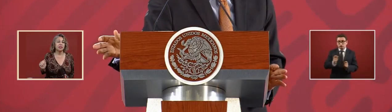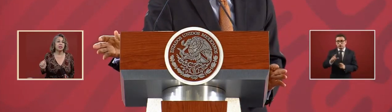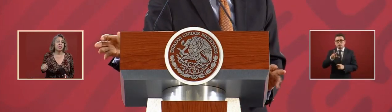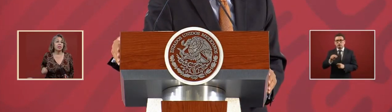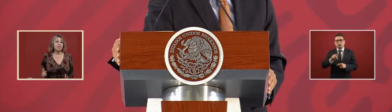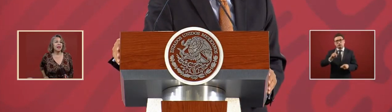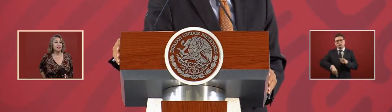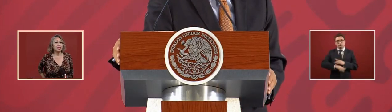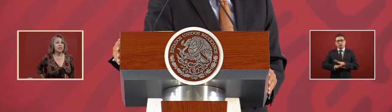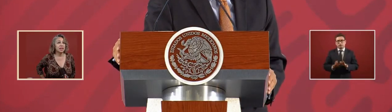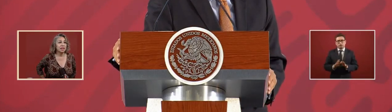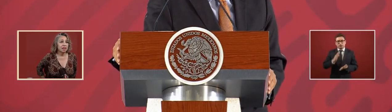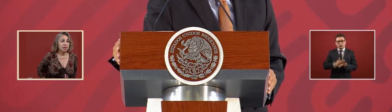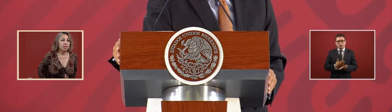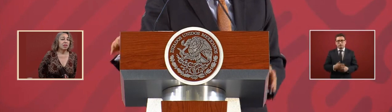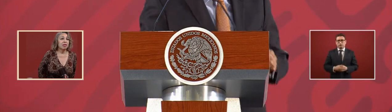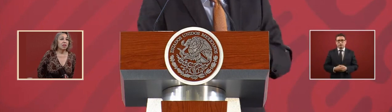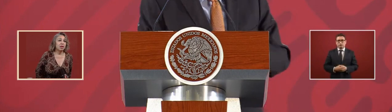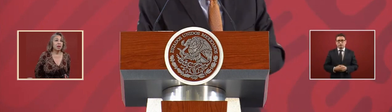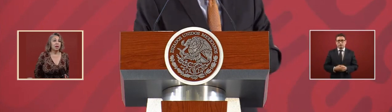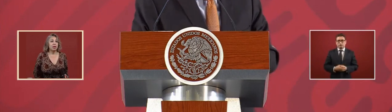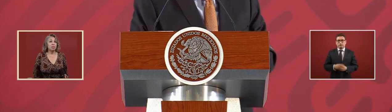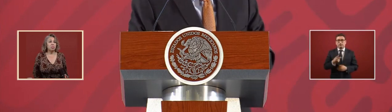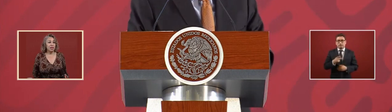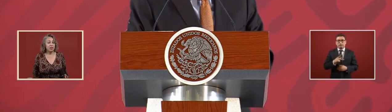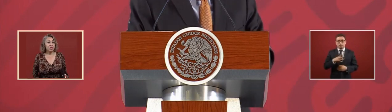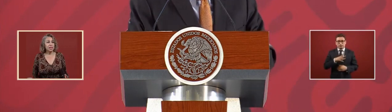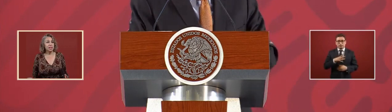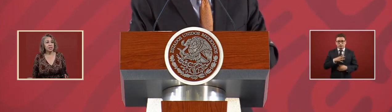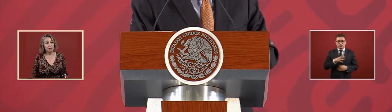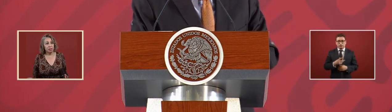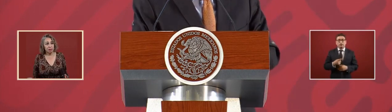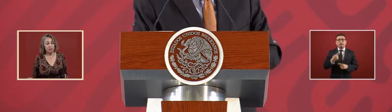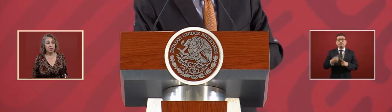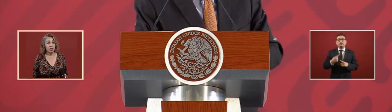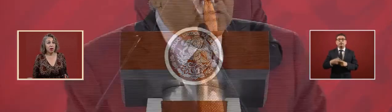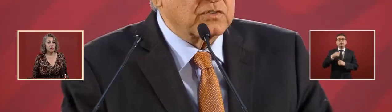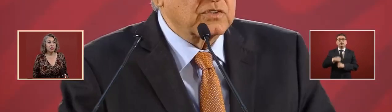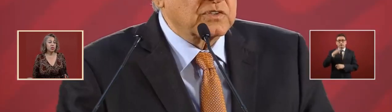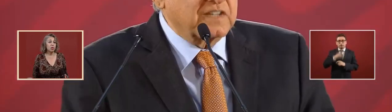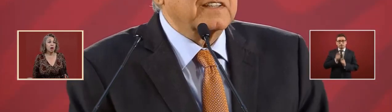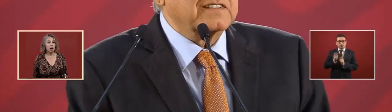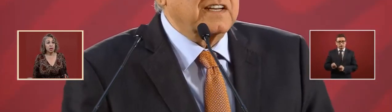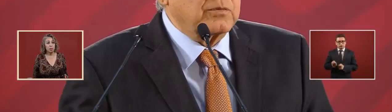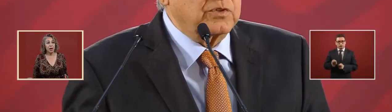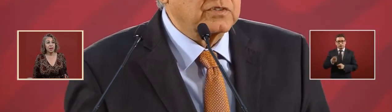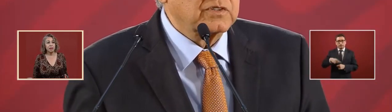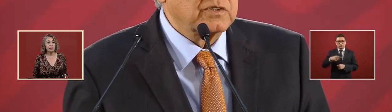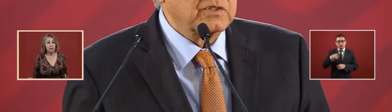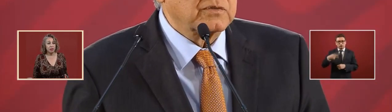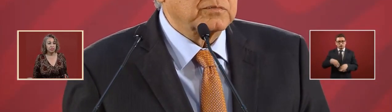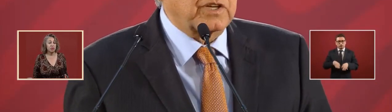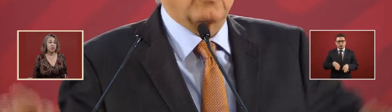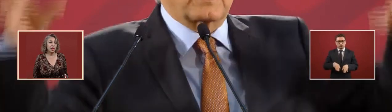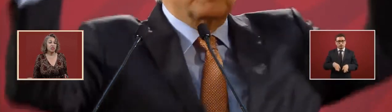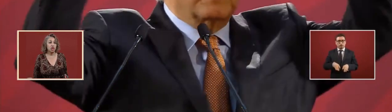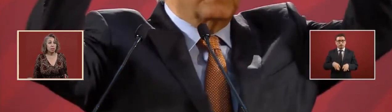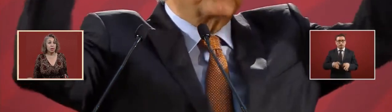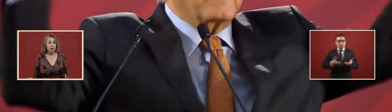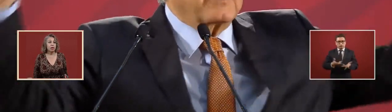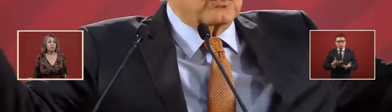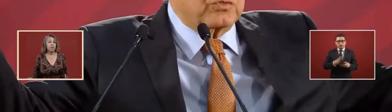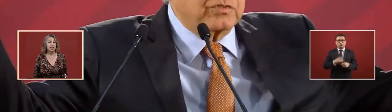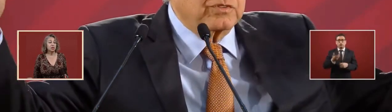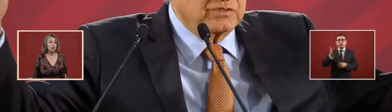Eso ya se terminó. That has ended. Pero hay, but there sí, is, quienes están there are those who are occupying the, of doing porque that